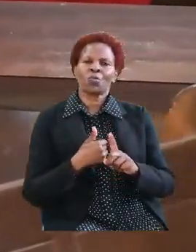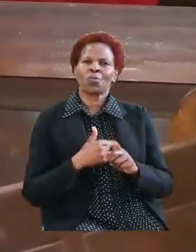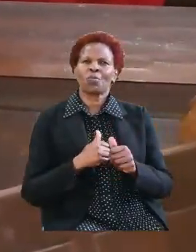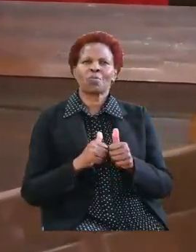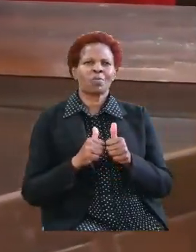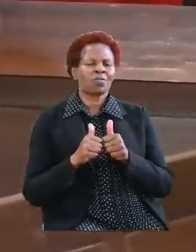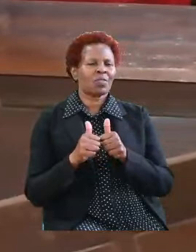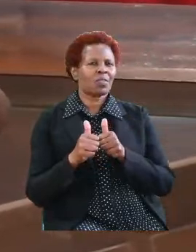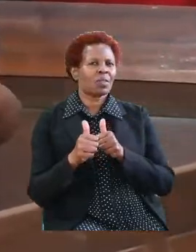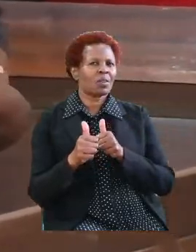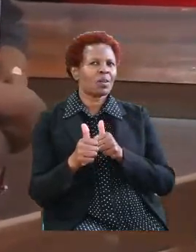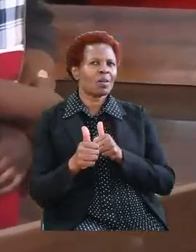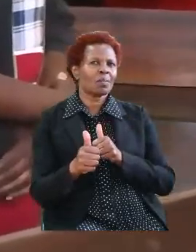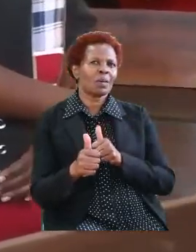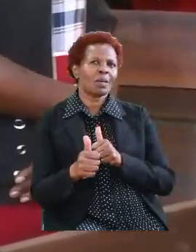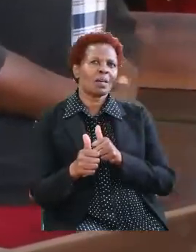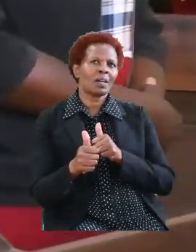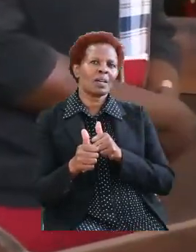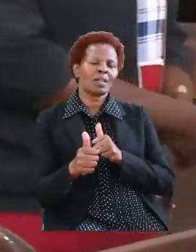kutoka